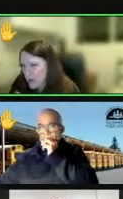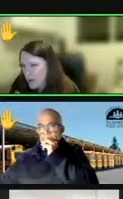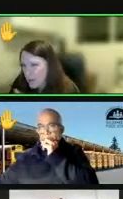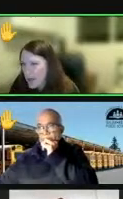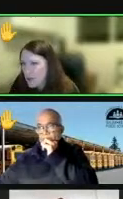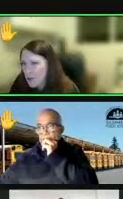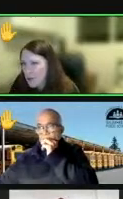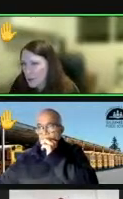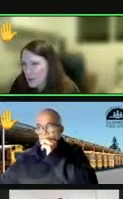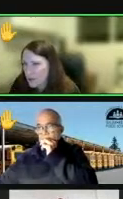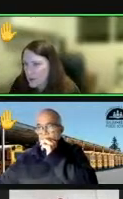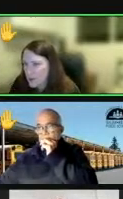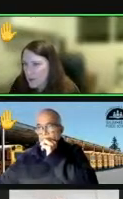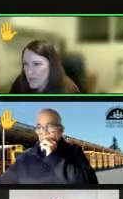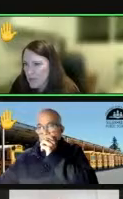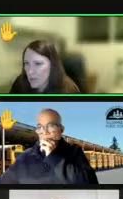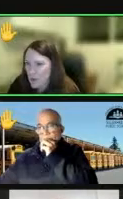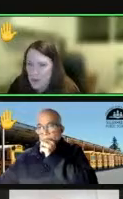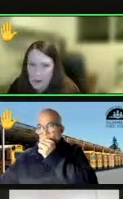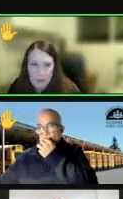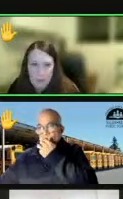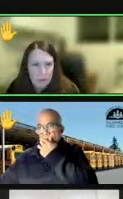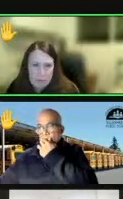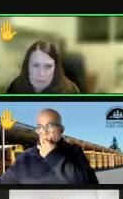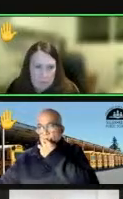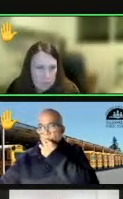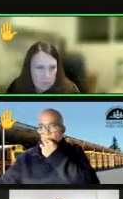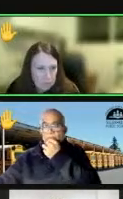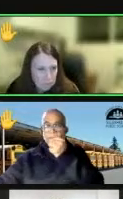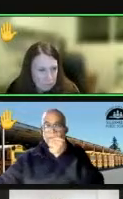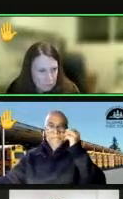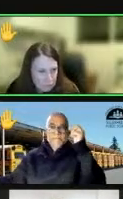start that range lower so it can be somewhere in there.